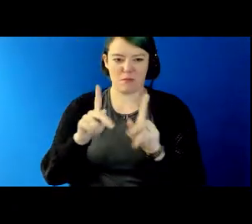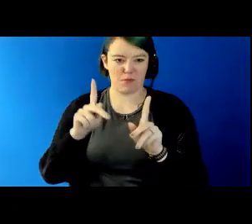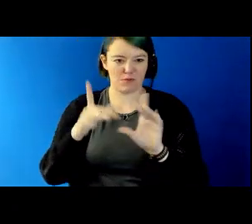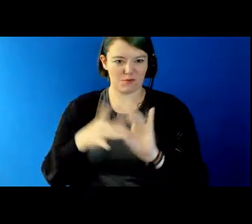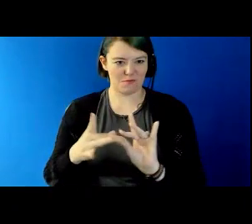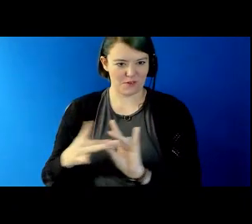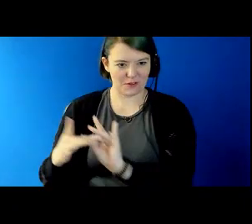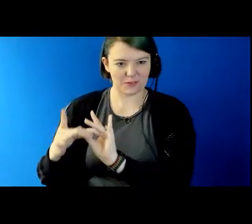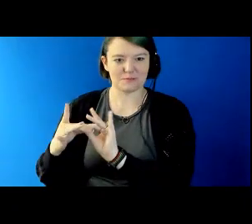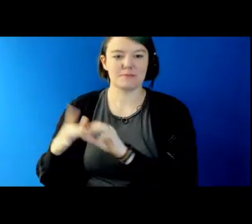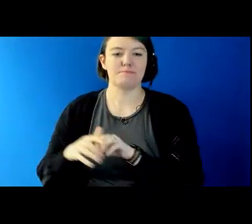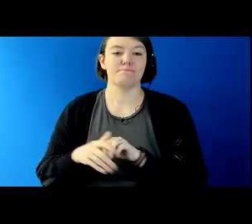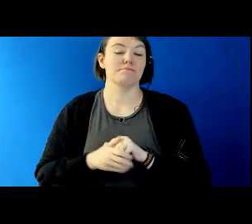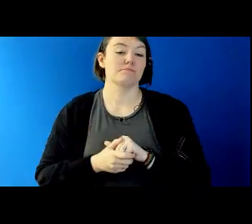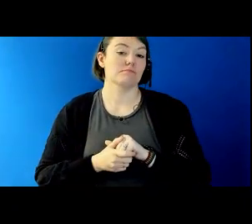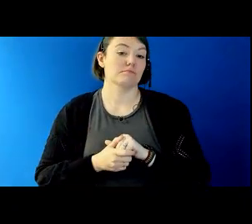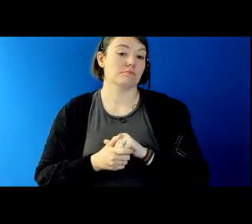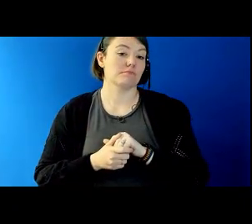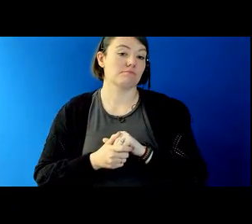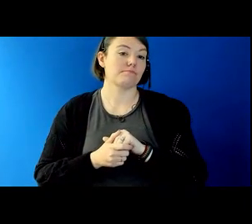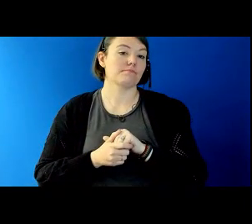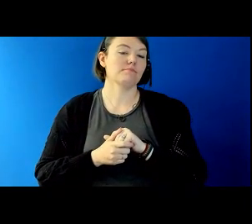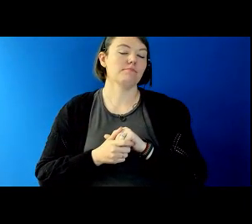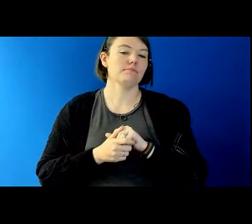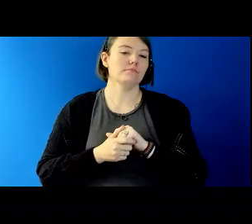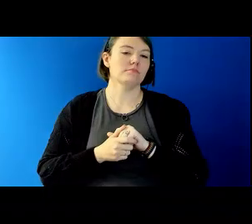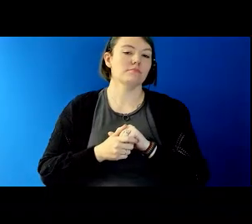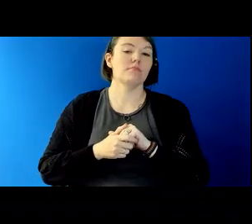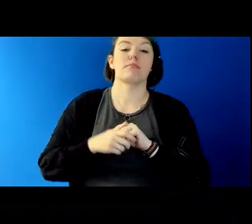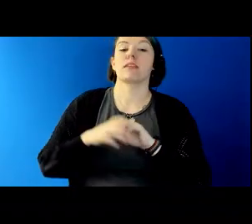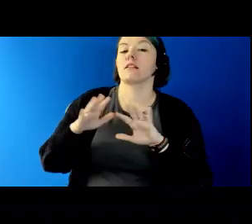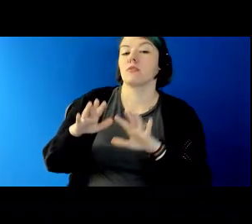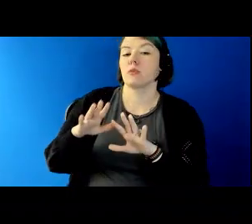performance conversations that are both supportive and clear,